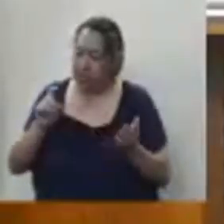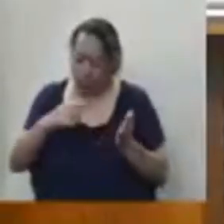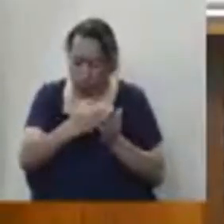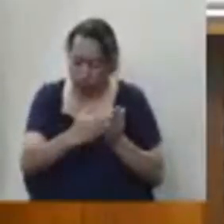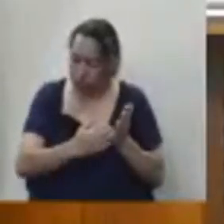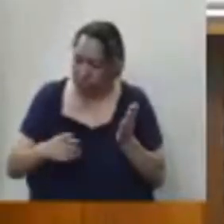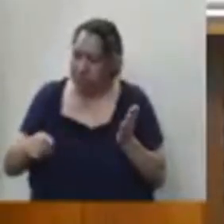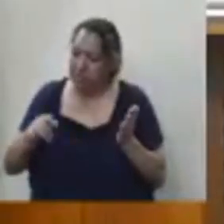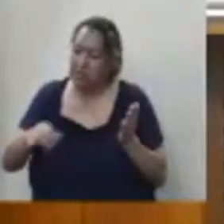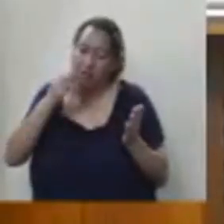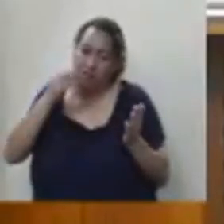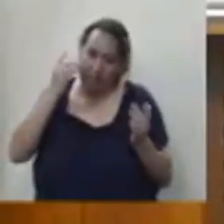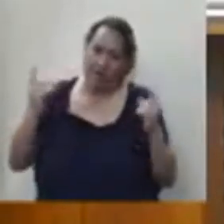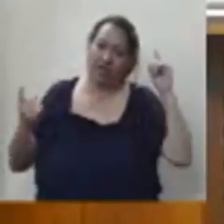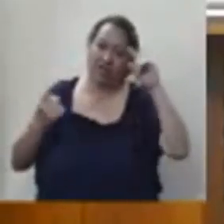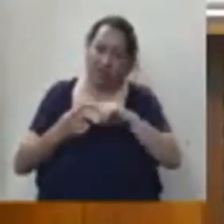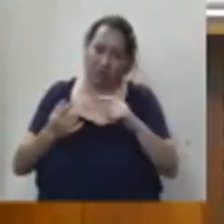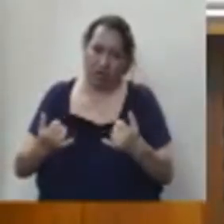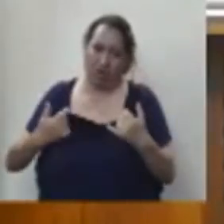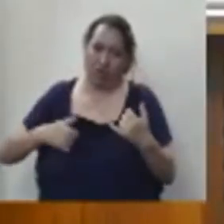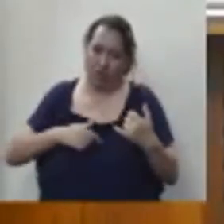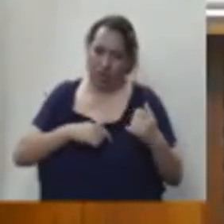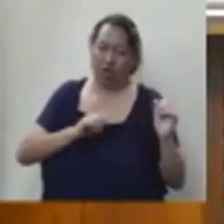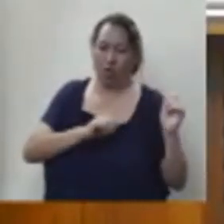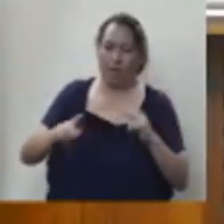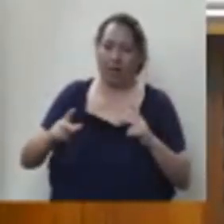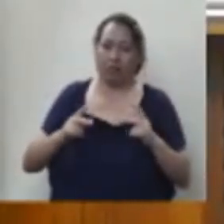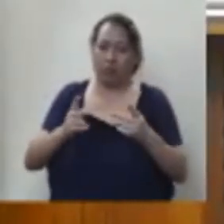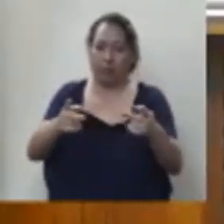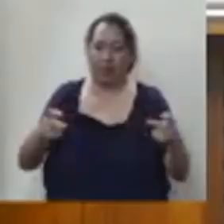return to places of worship. Thank you, and Sejus